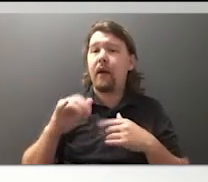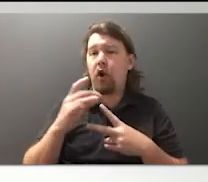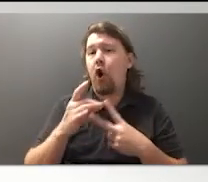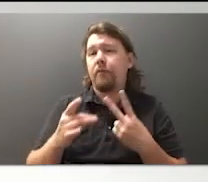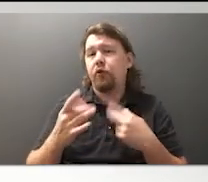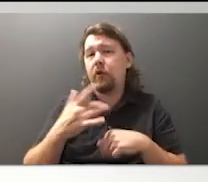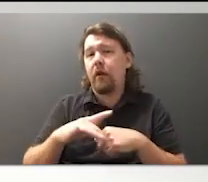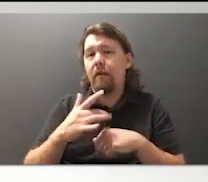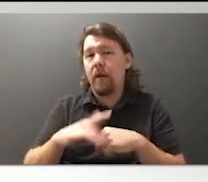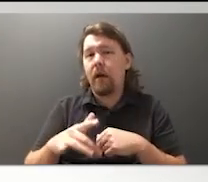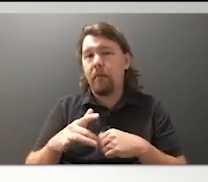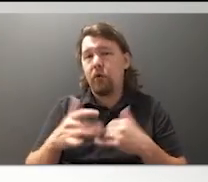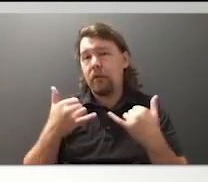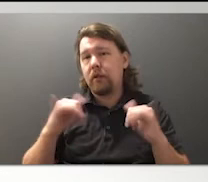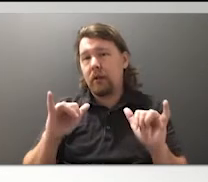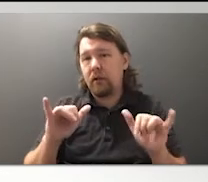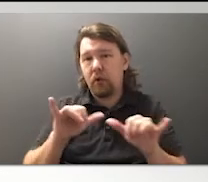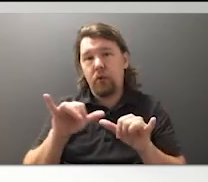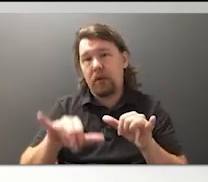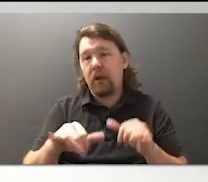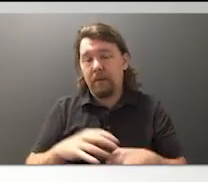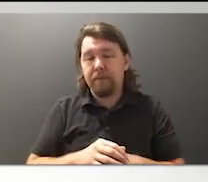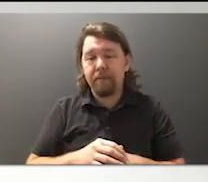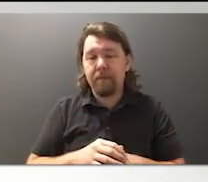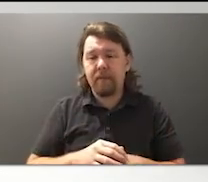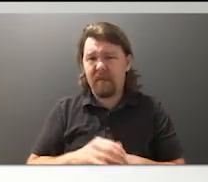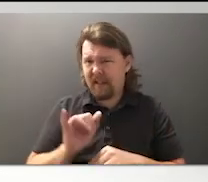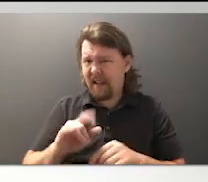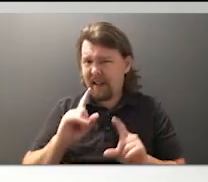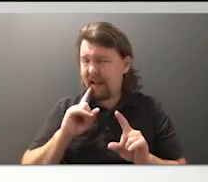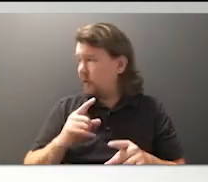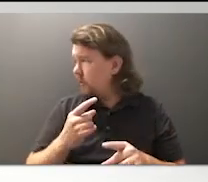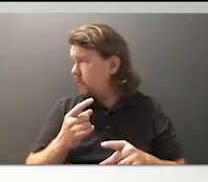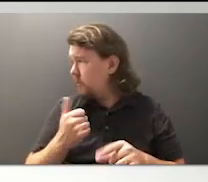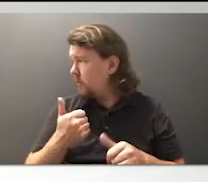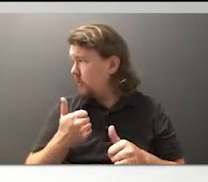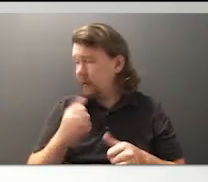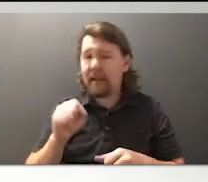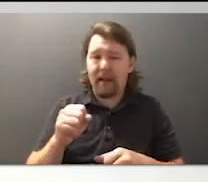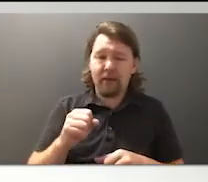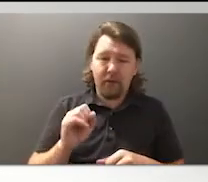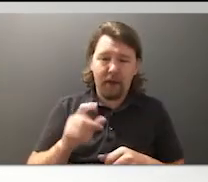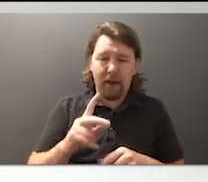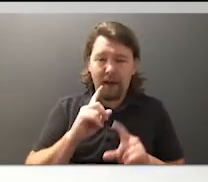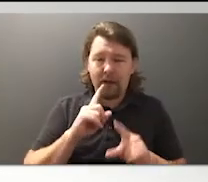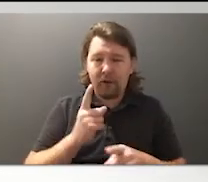stay within the public school district. And I answered that correctly, right? Yes.